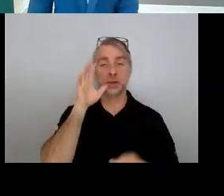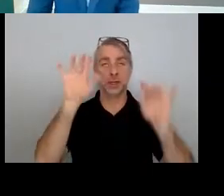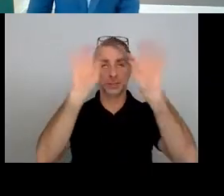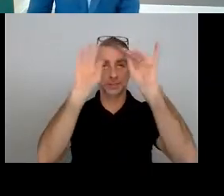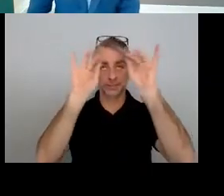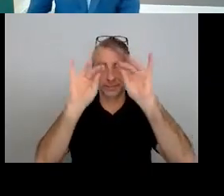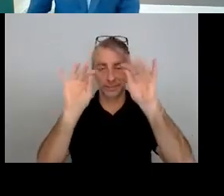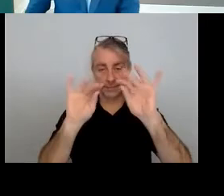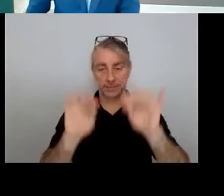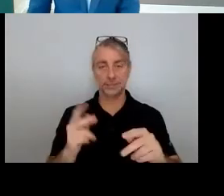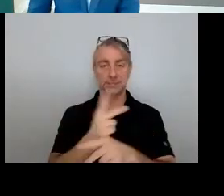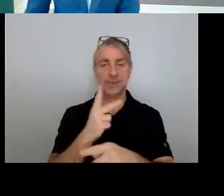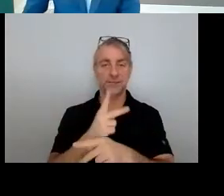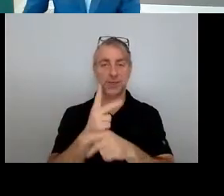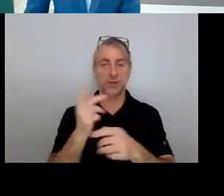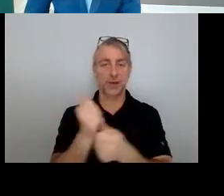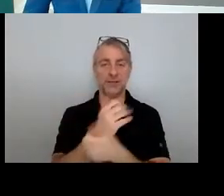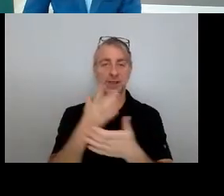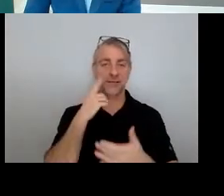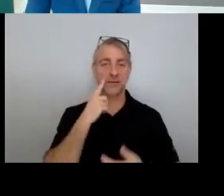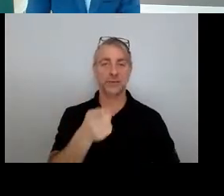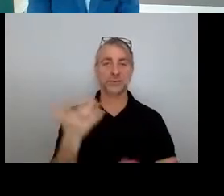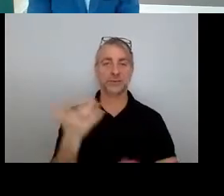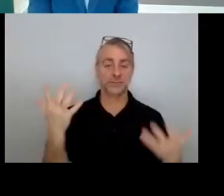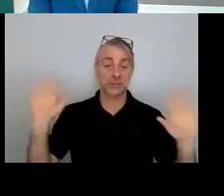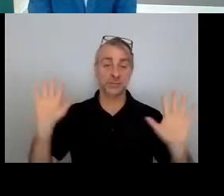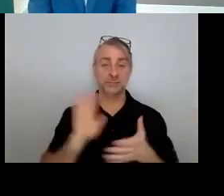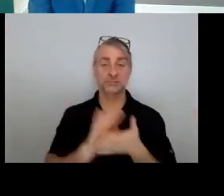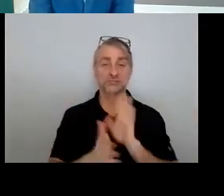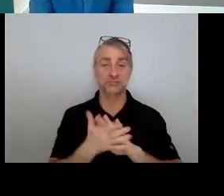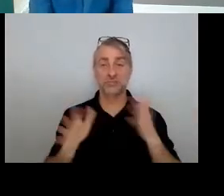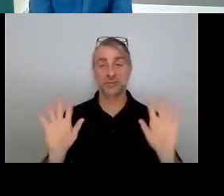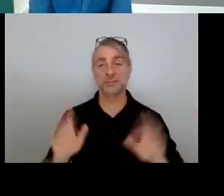data, and you're done.